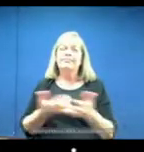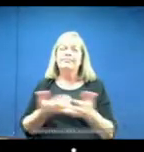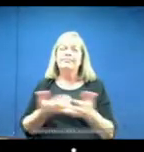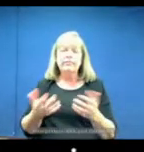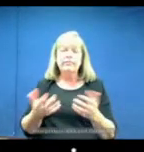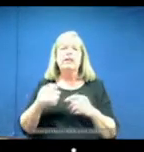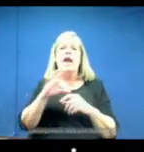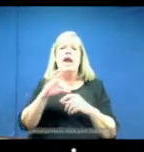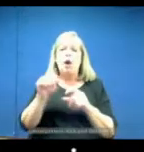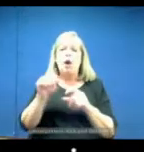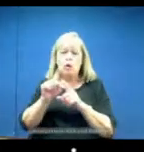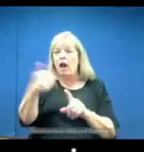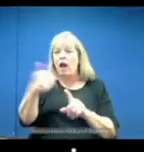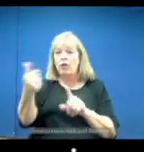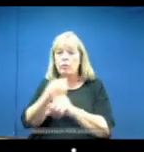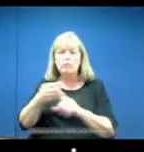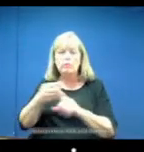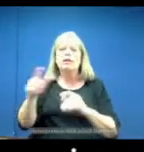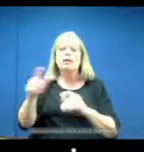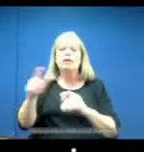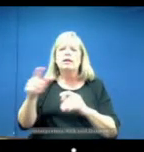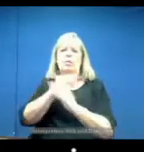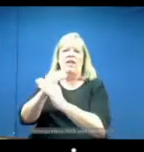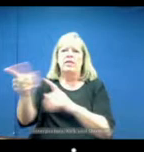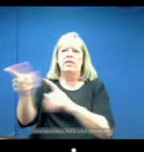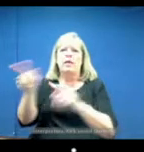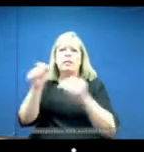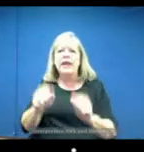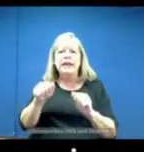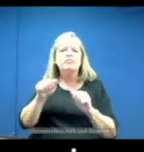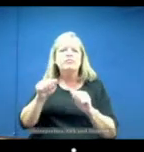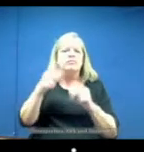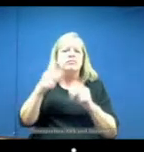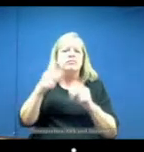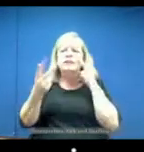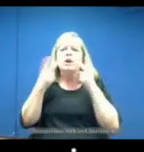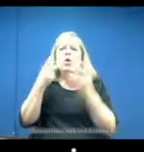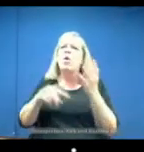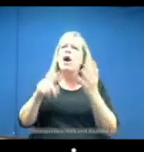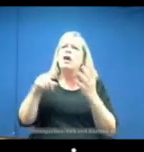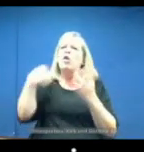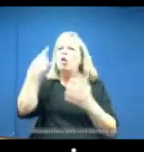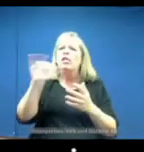Preventing access to or knowledge of family finances.